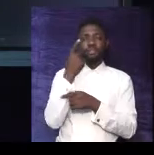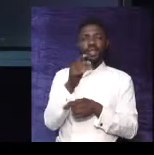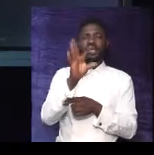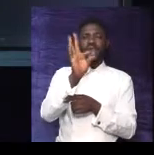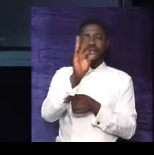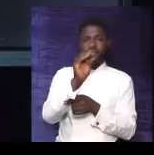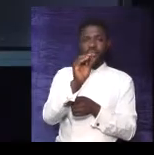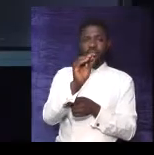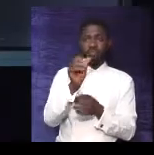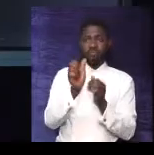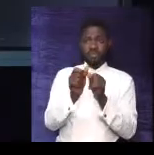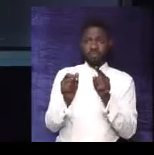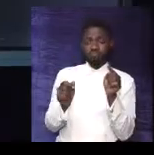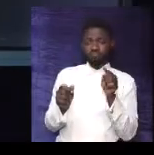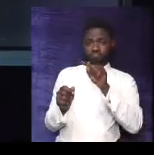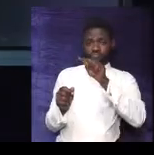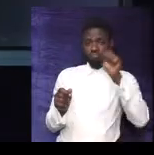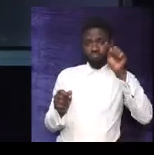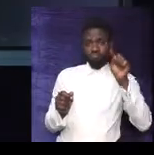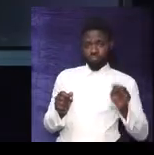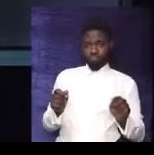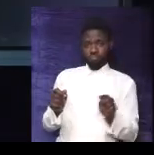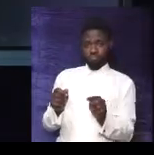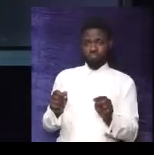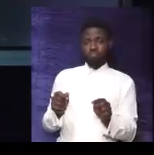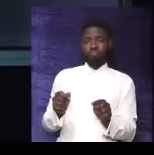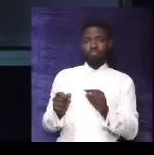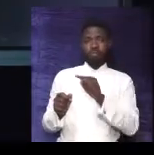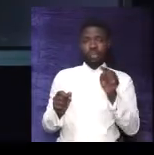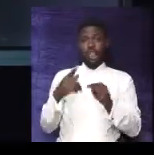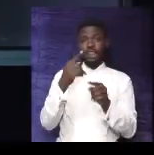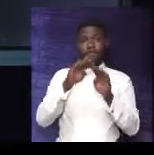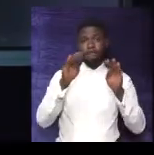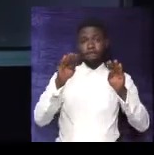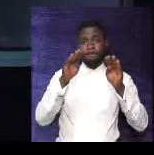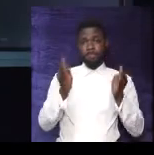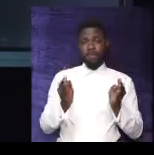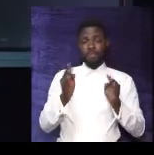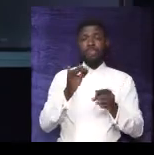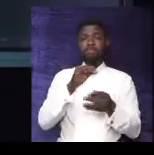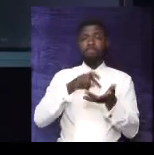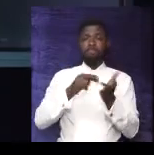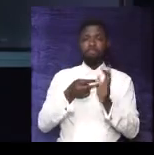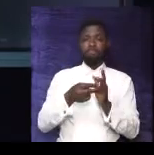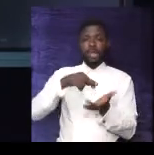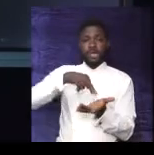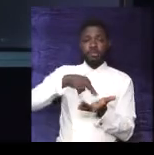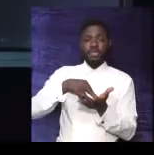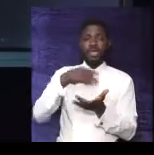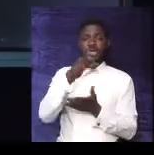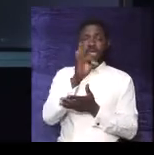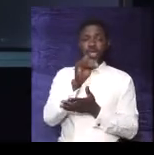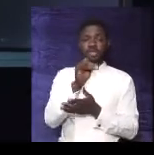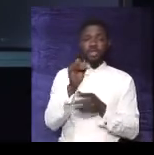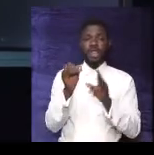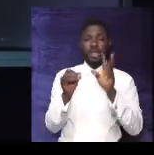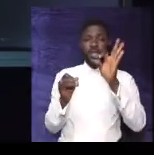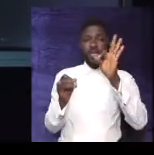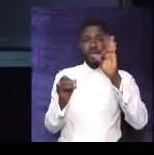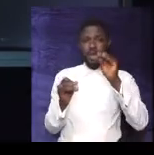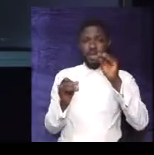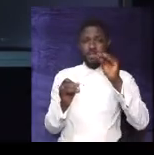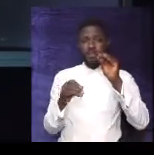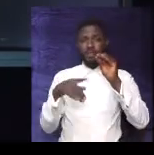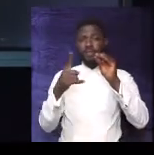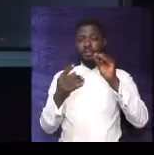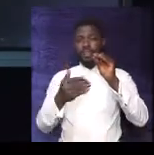Let's go. So it says 90, which is this one. You don't need to be told. The box represents 90. That's it. So from here to